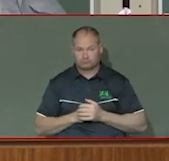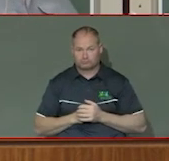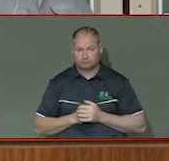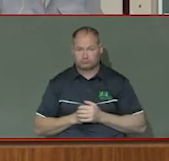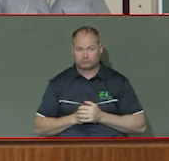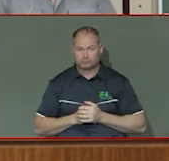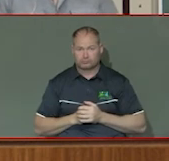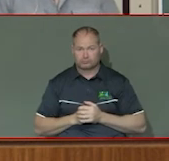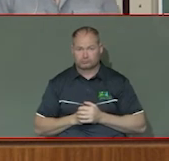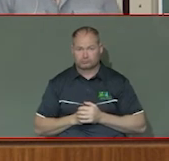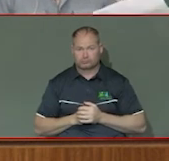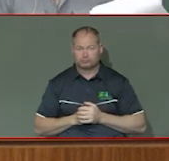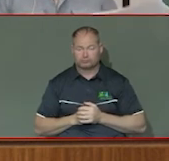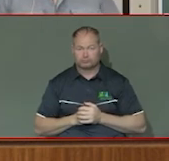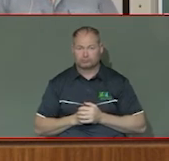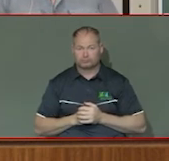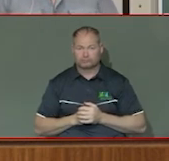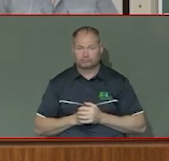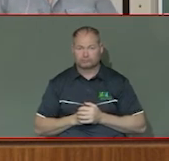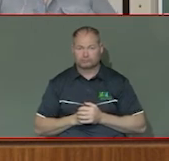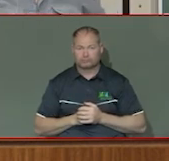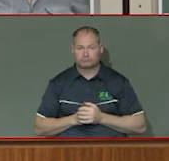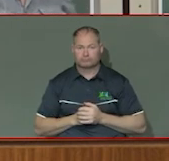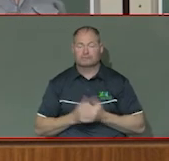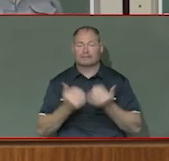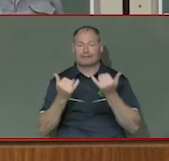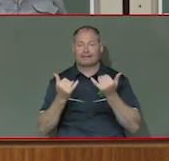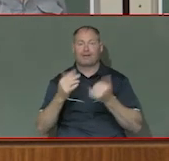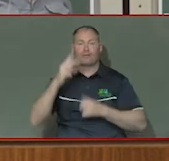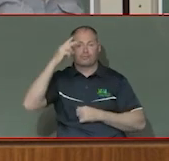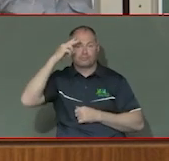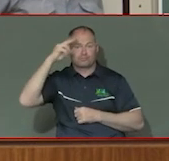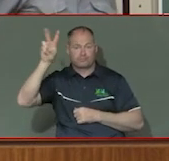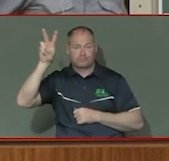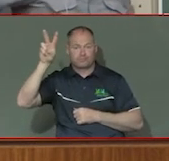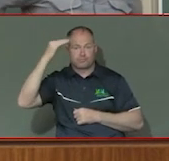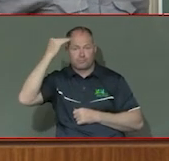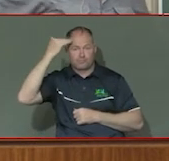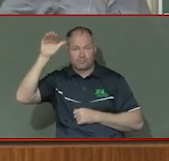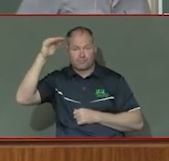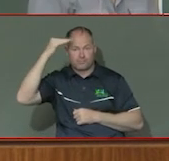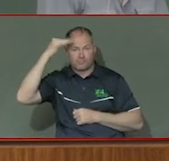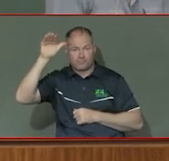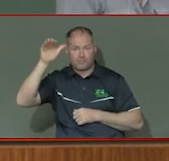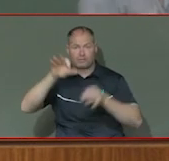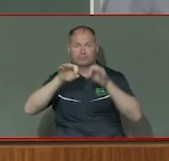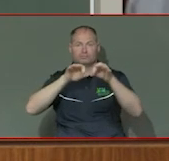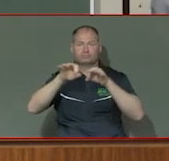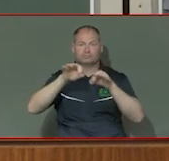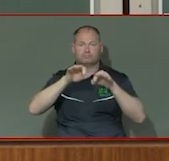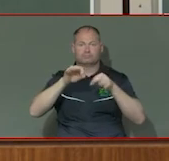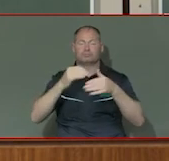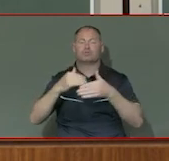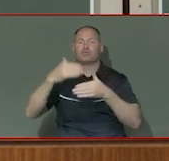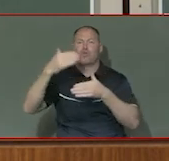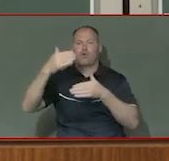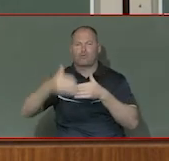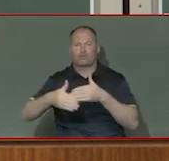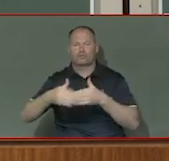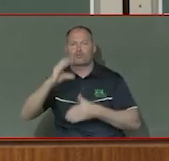Right, people, let me just explain to you co-functions, and then we can start.